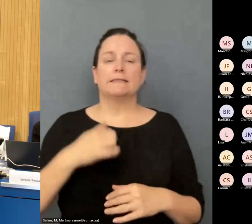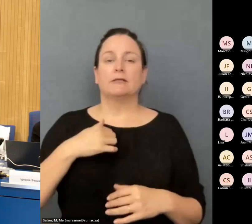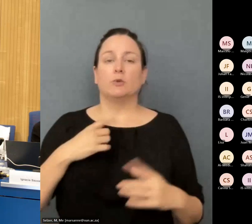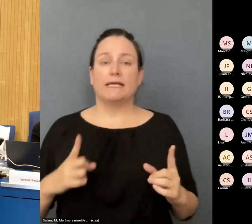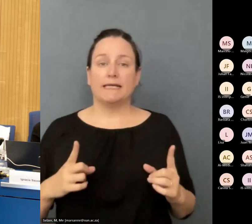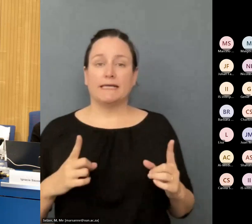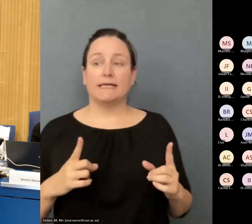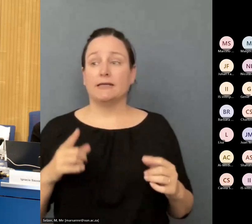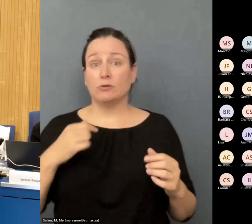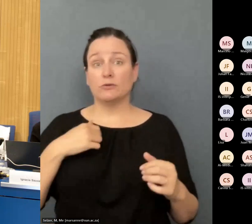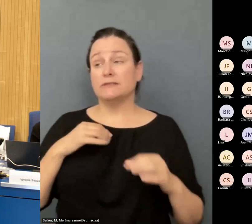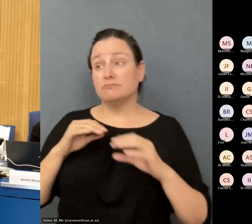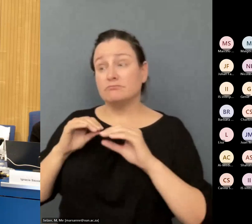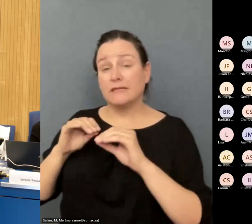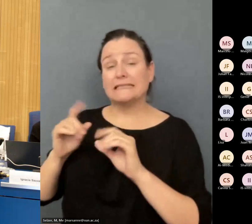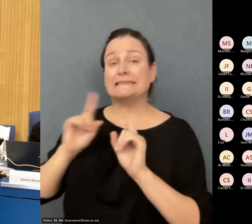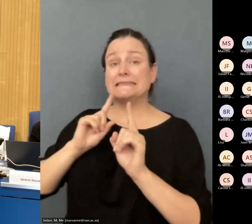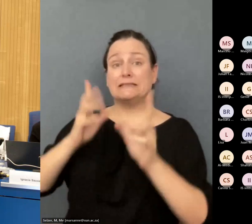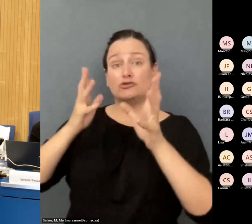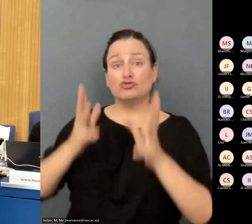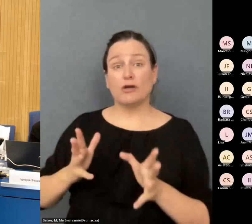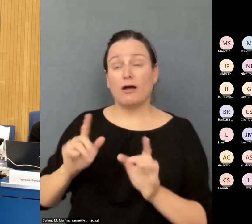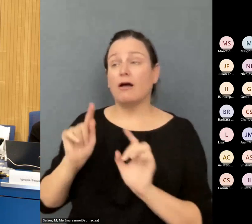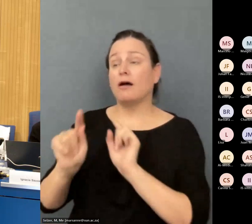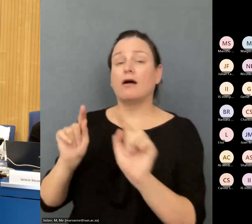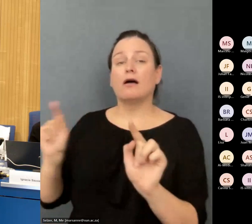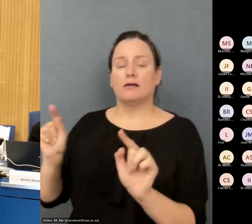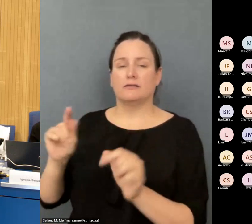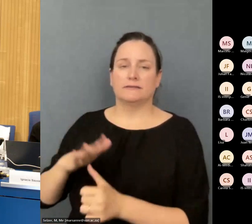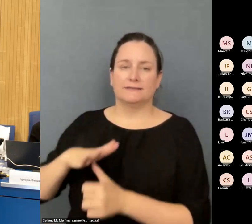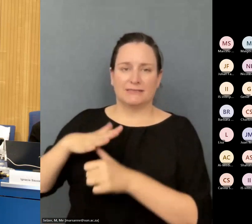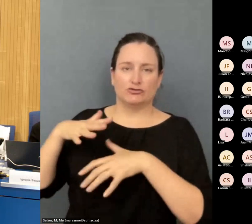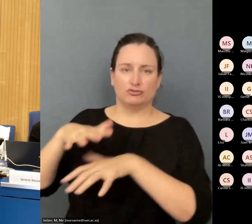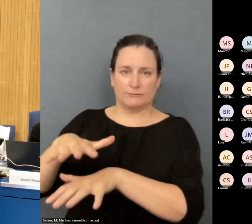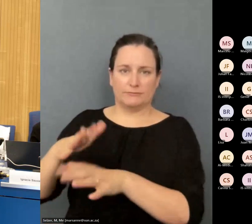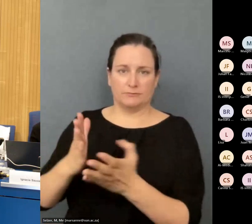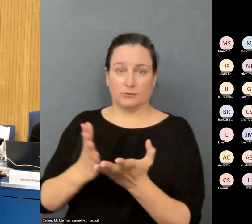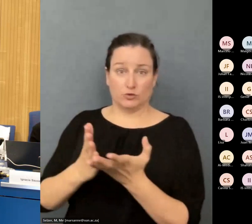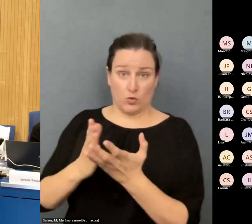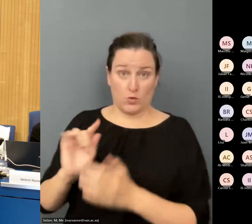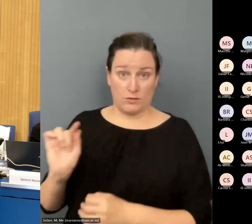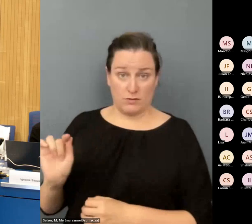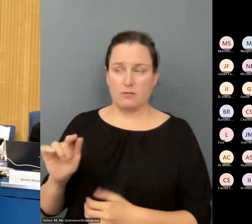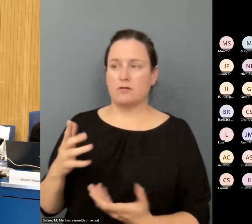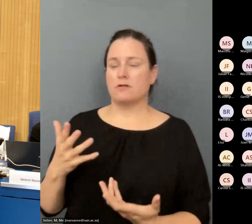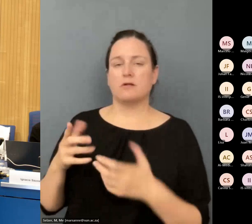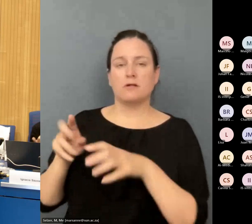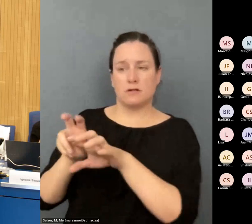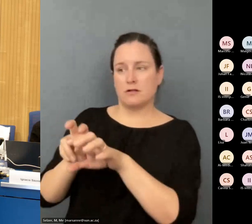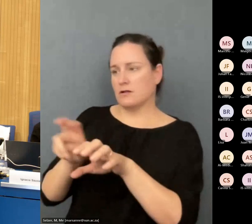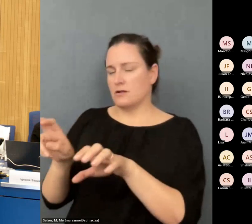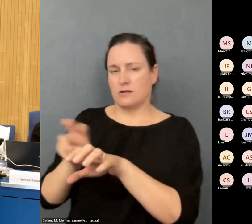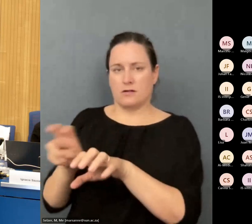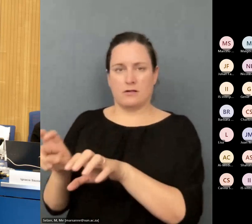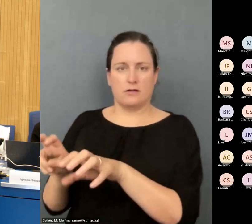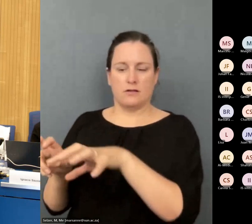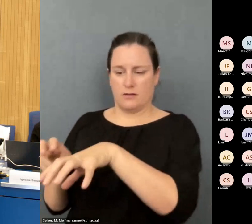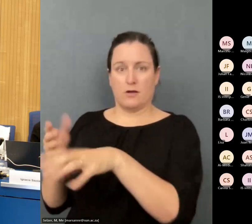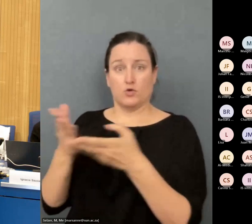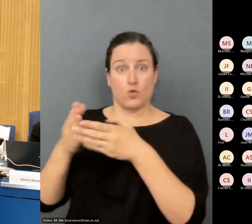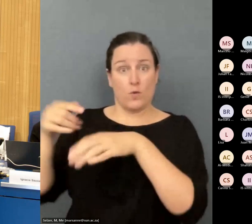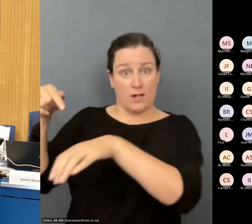rural schools, mainstream schools, because most children attend those schools. They don't come to